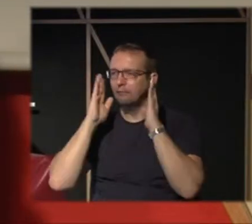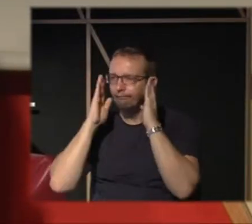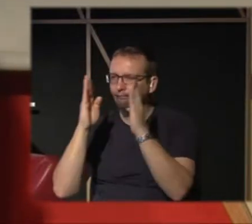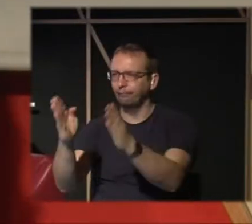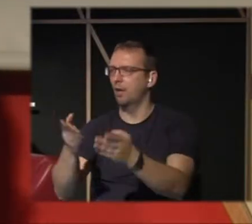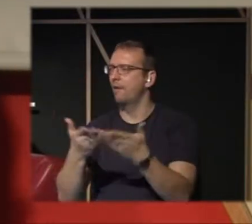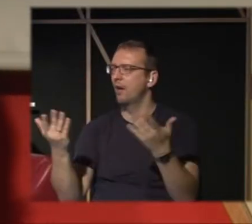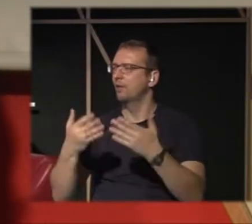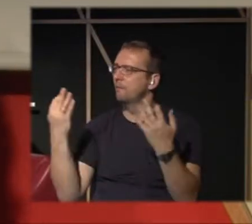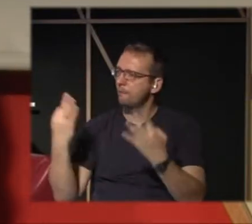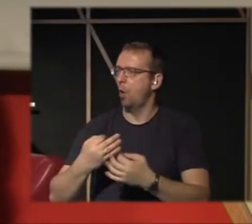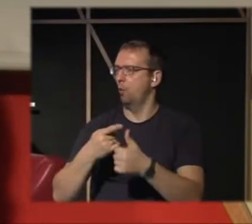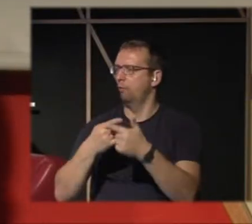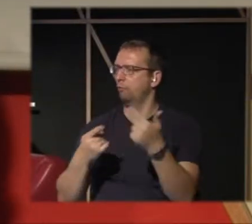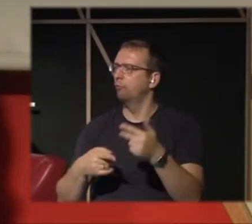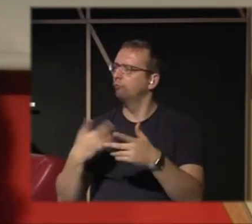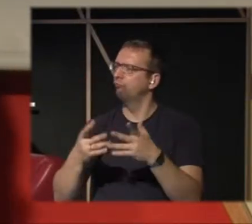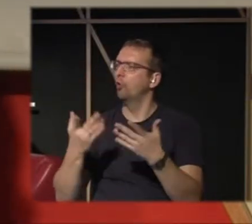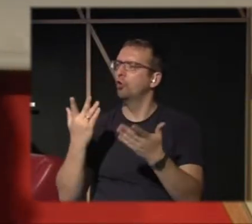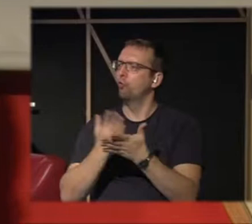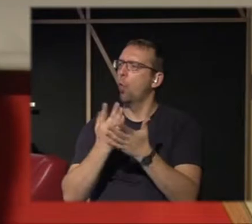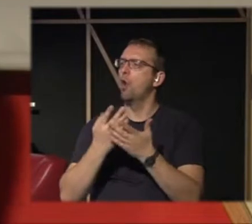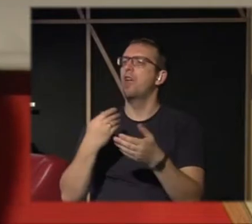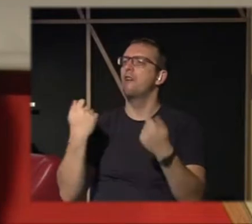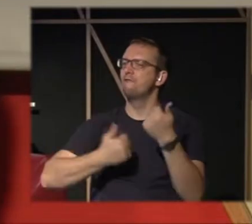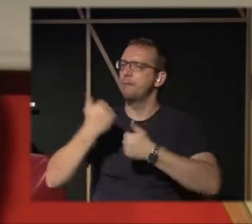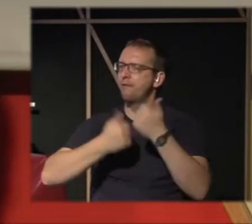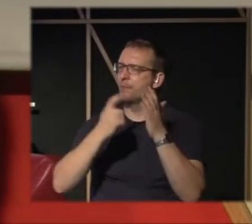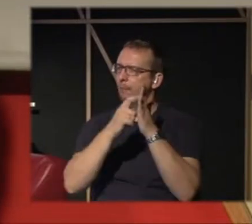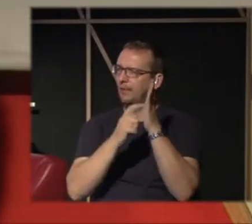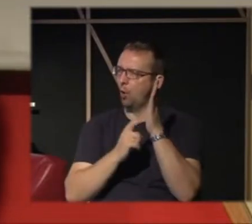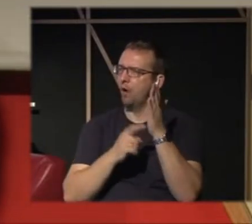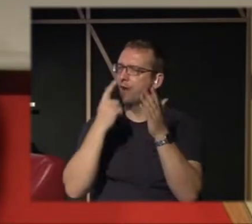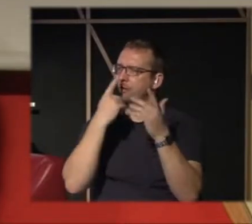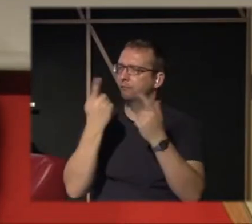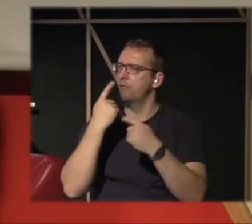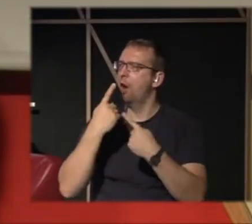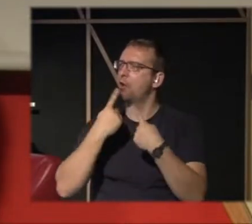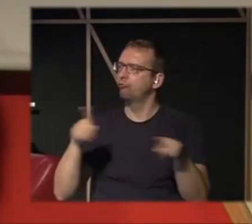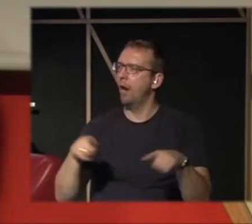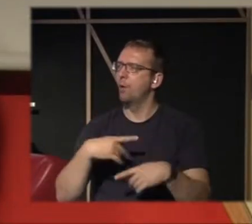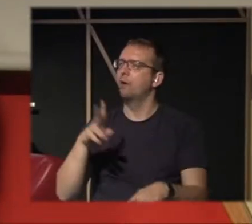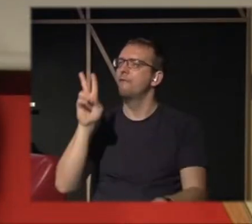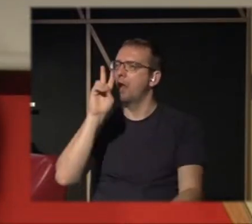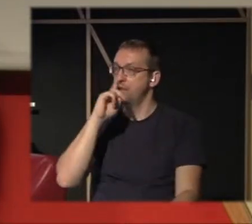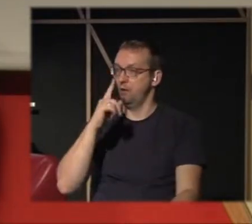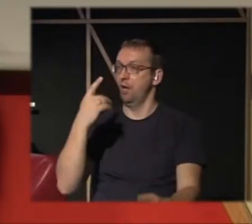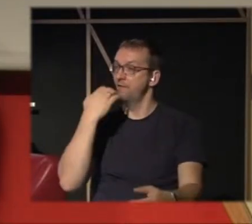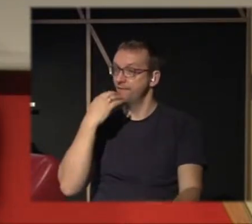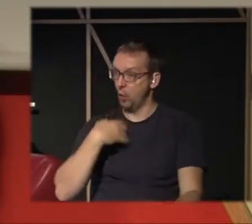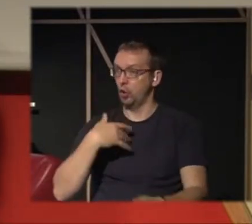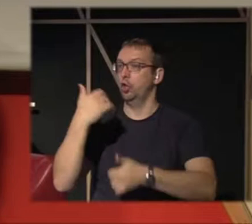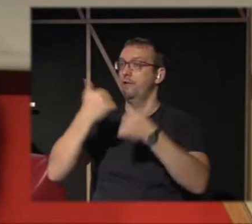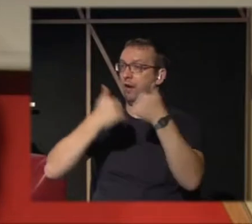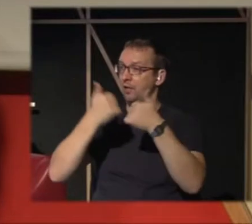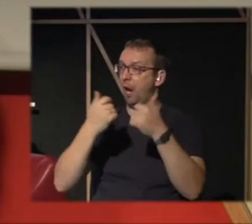that process starts about, the lead time is about 7 years before a tournament takes